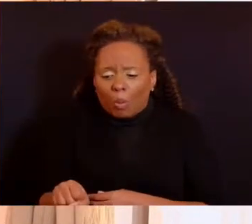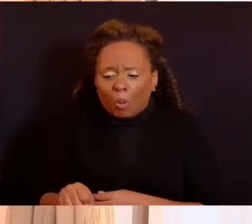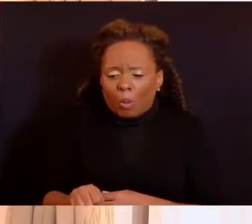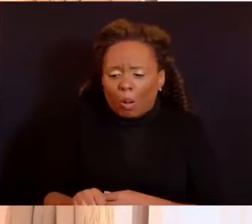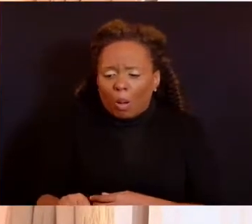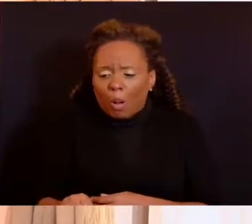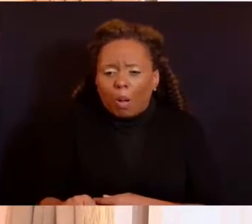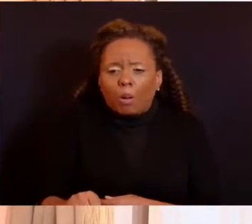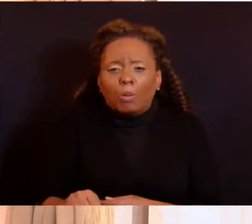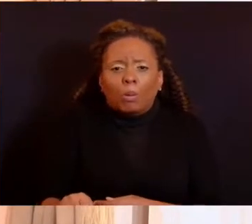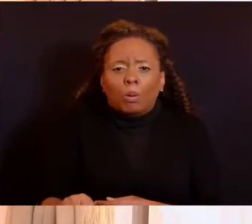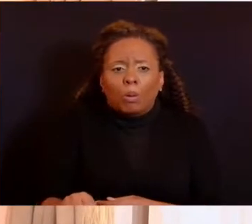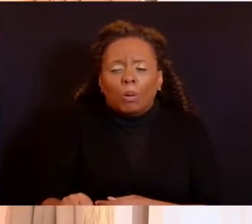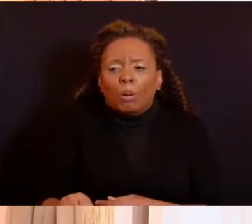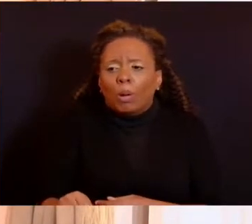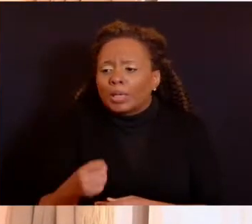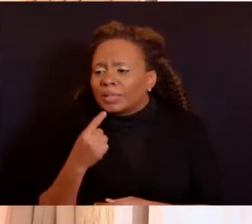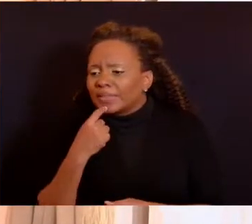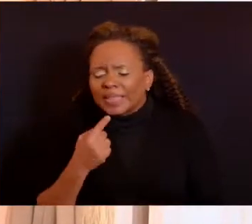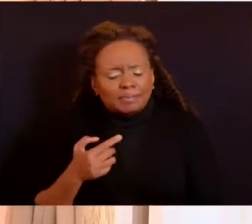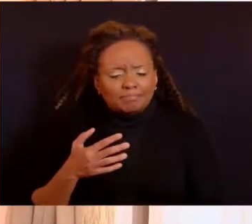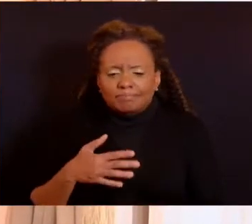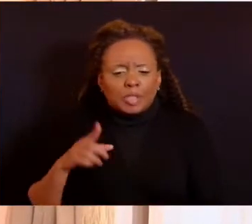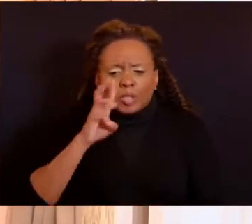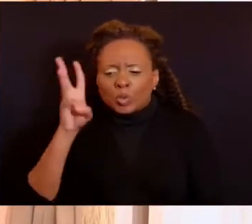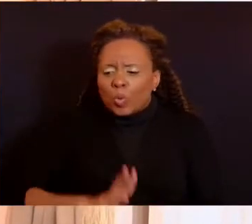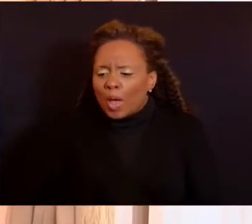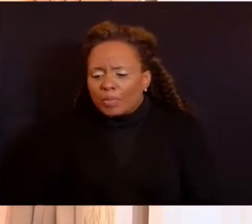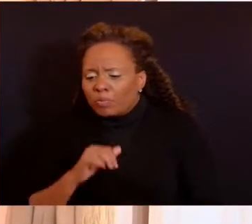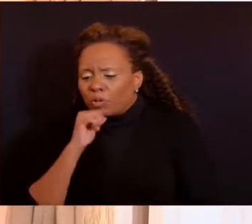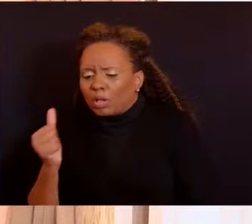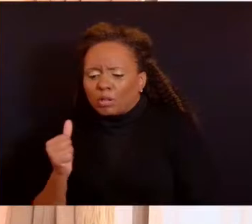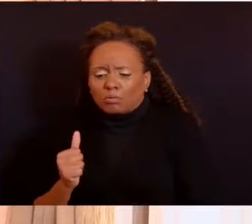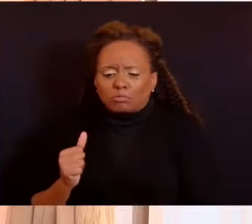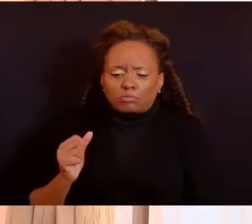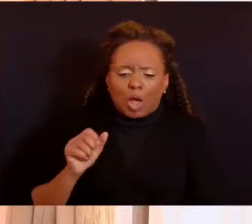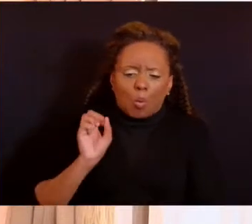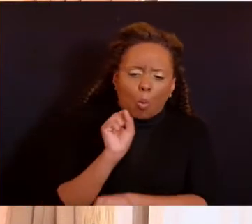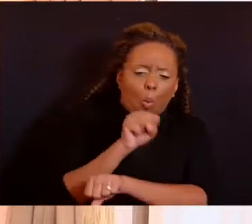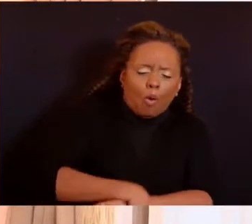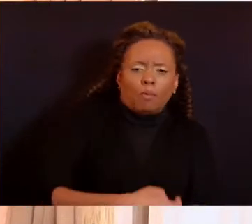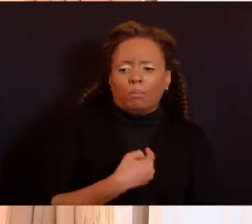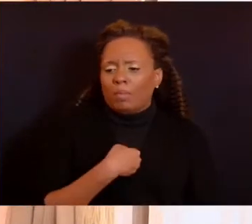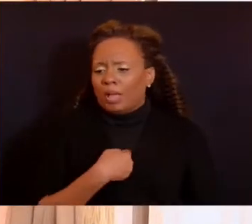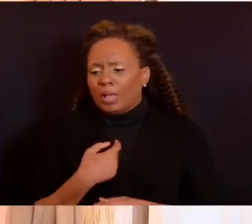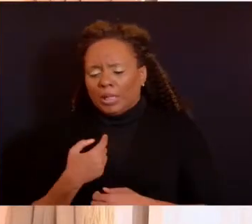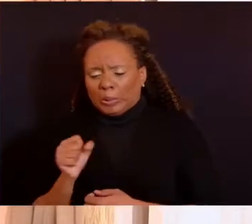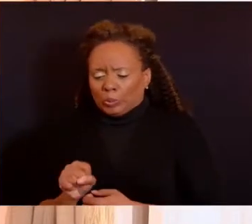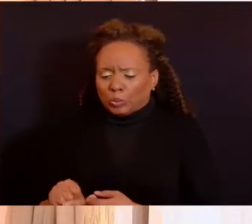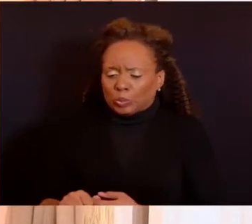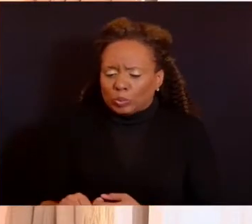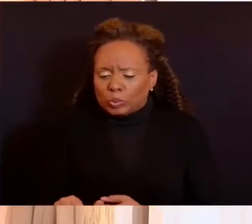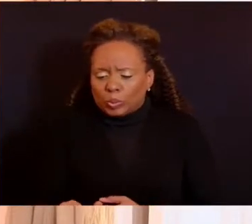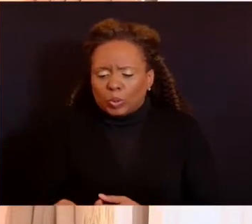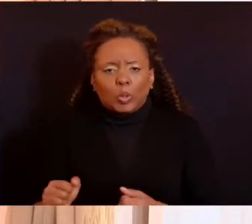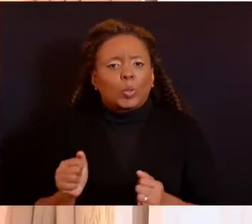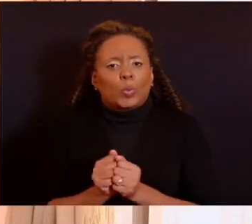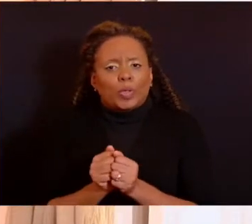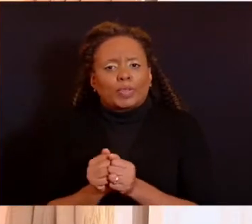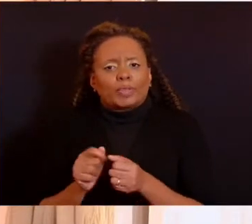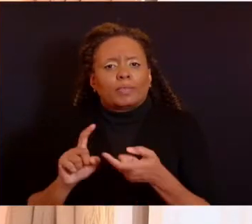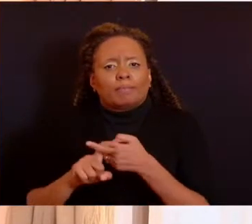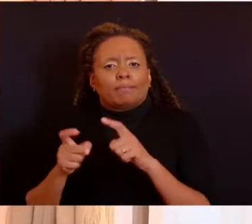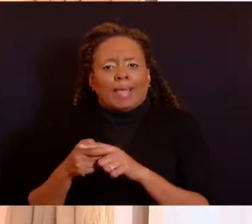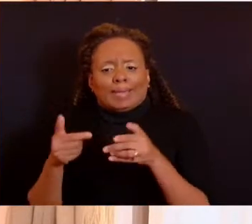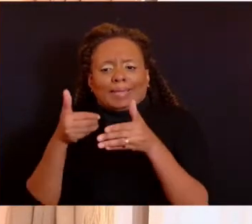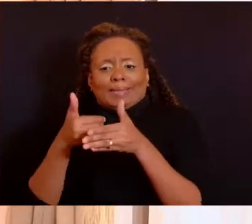literally said, this is not going to take me down. And it is that kind of spirit that makes me proud to be the leader of this